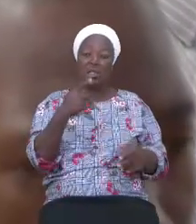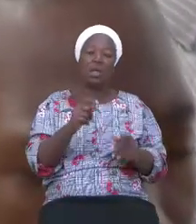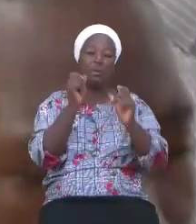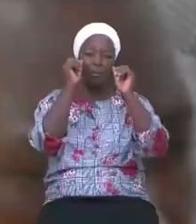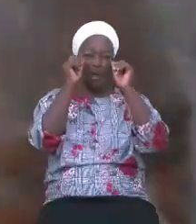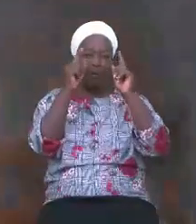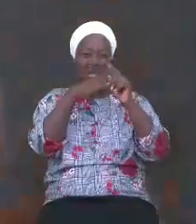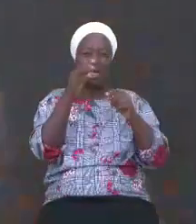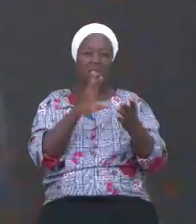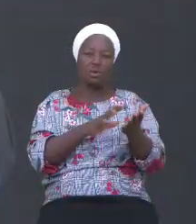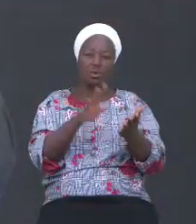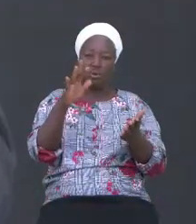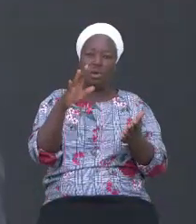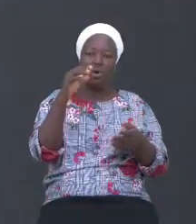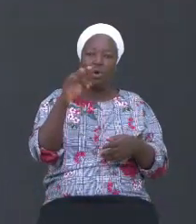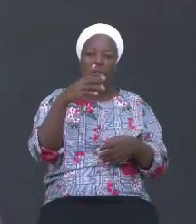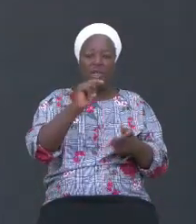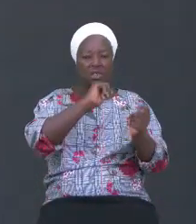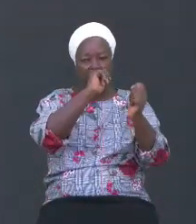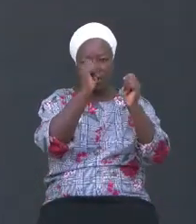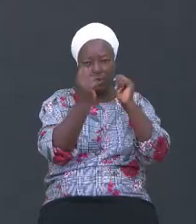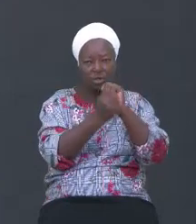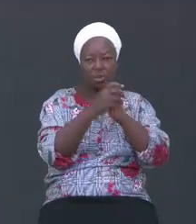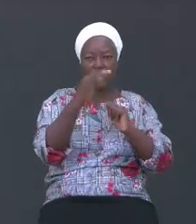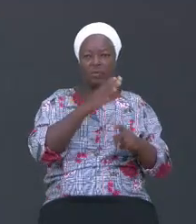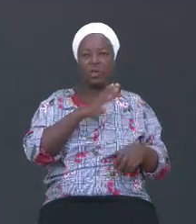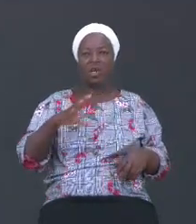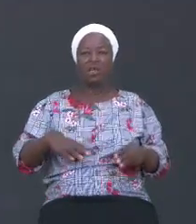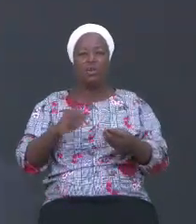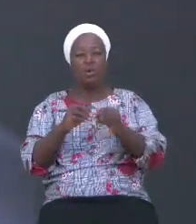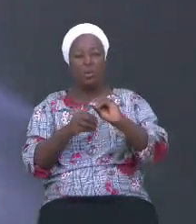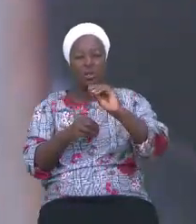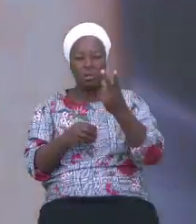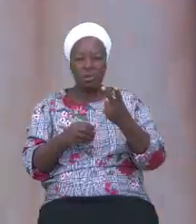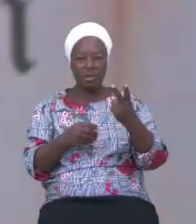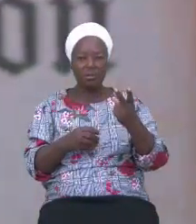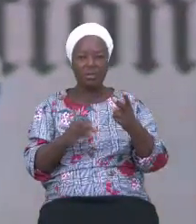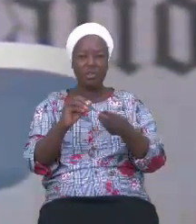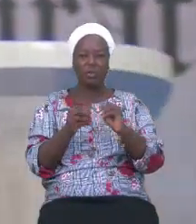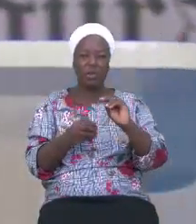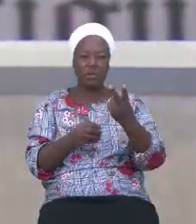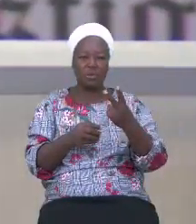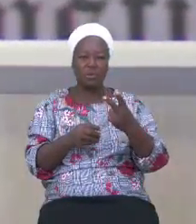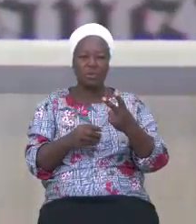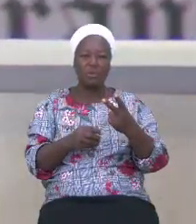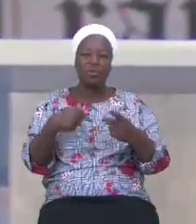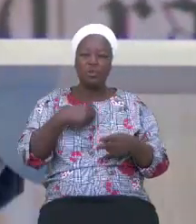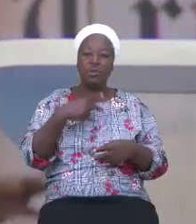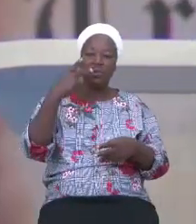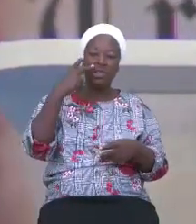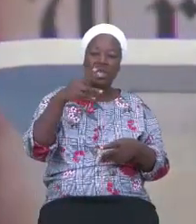the glory of the transfiguration of Christ. Look at number two here. Number two, we're looking at